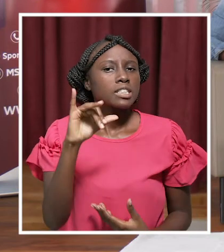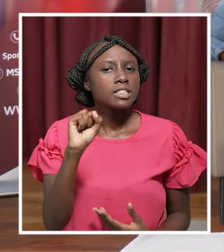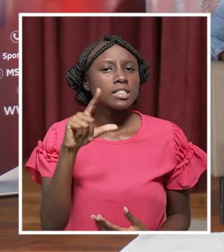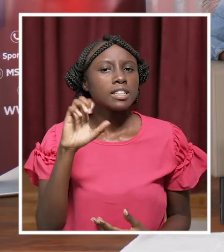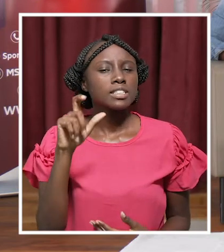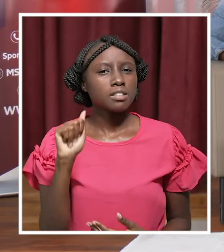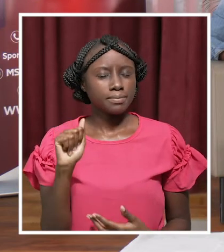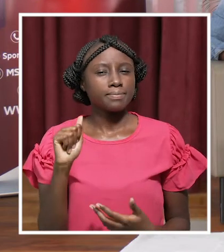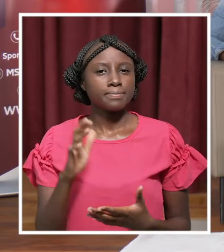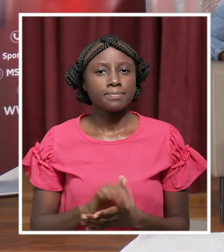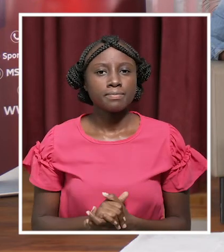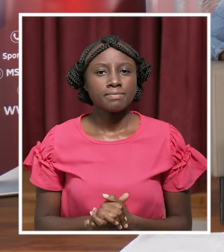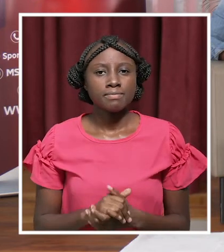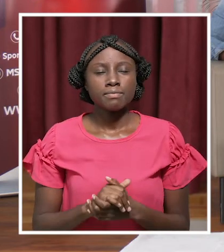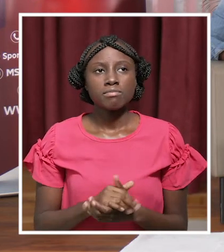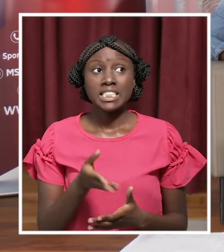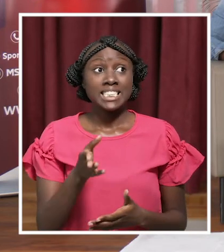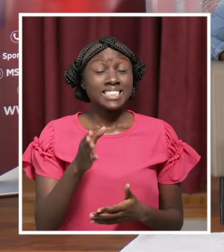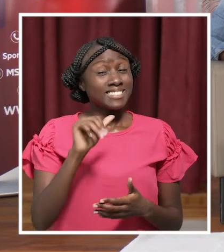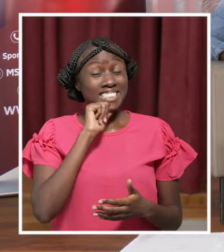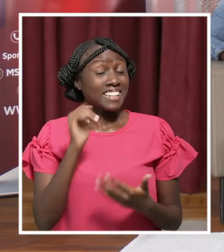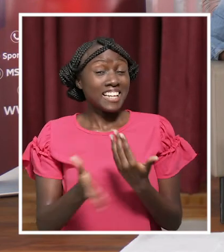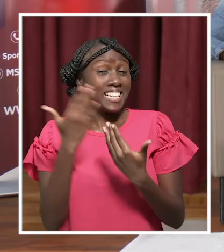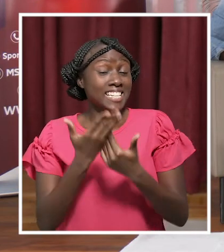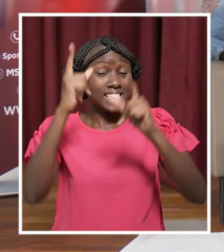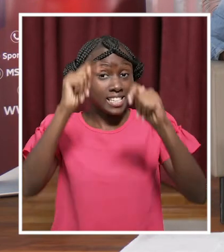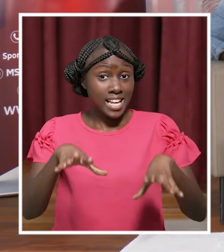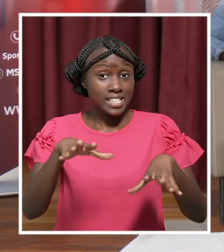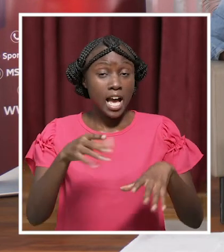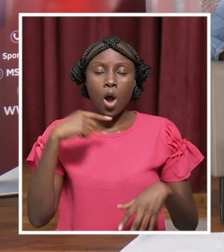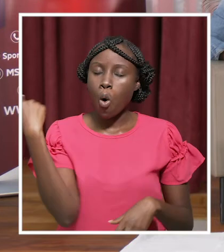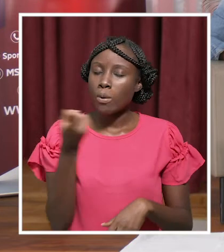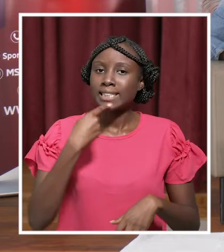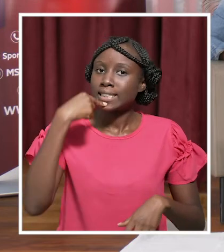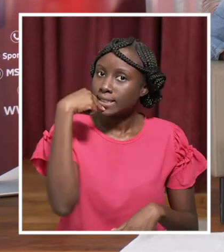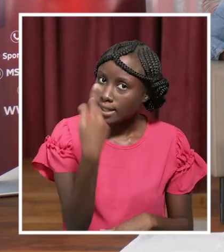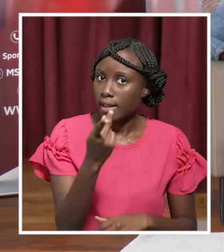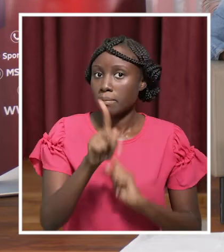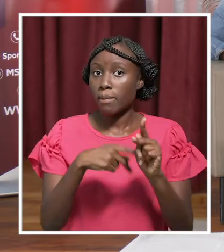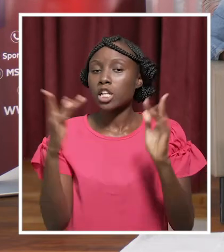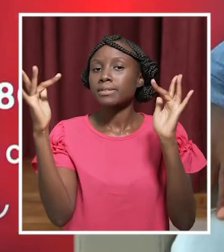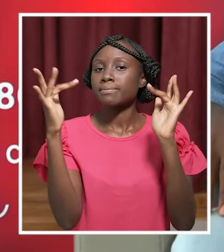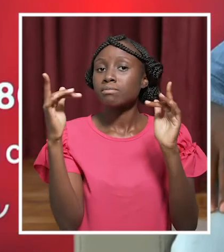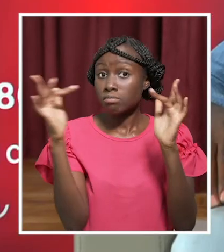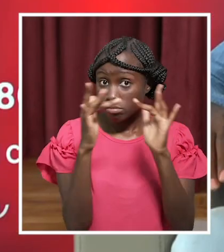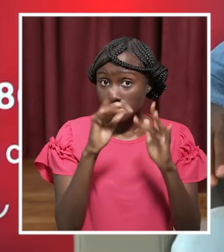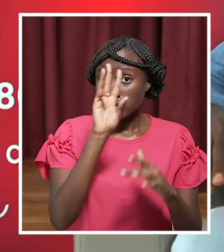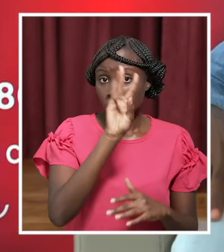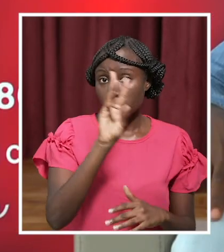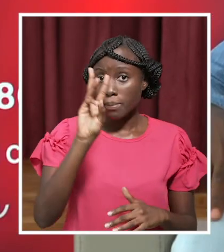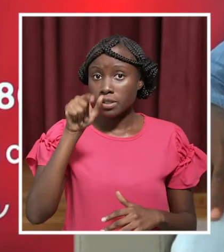easy task. What is needed, again, and I would always tell people, reach out to our website. It's